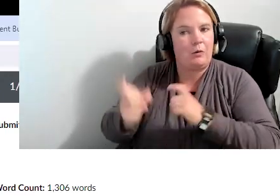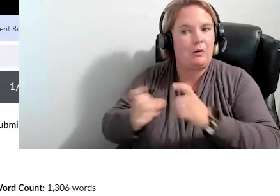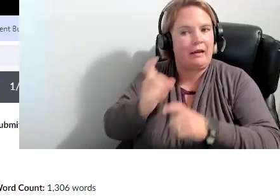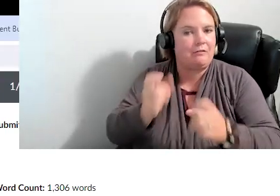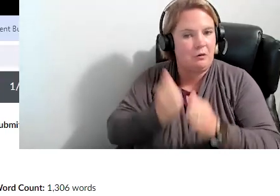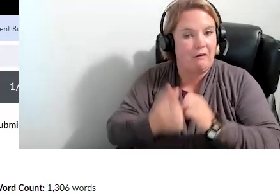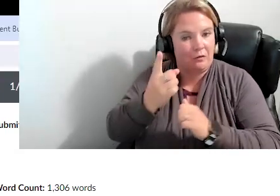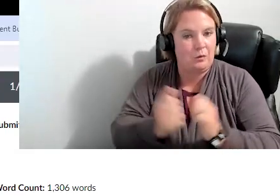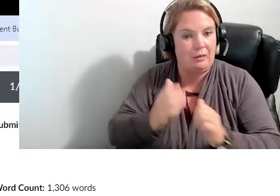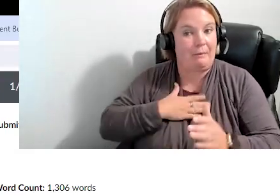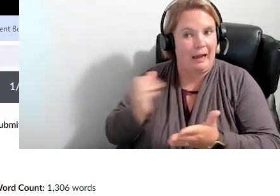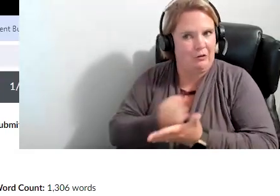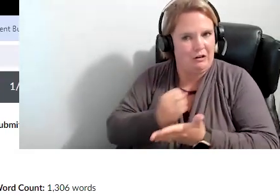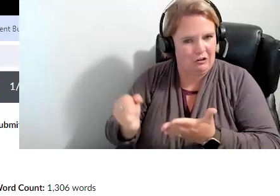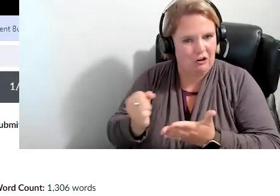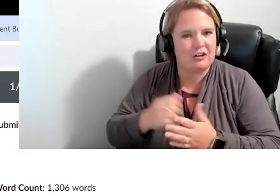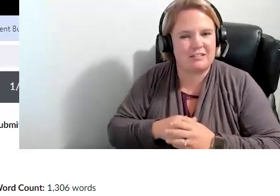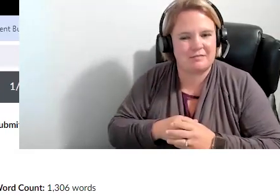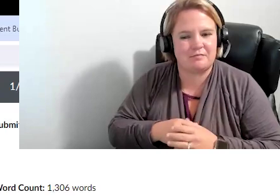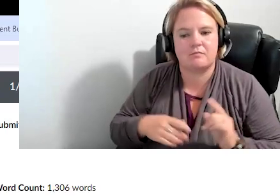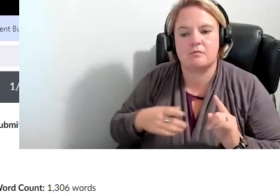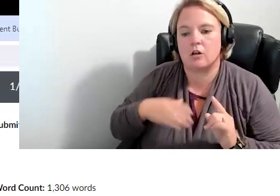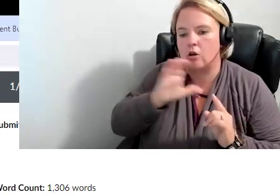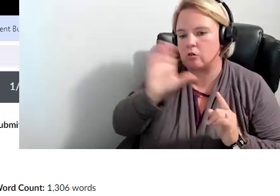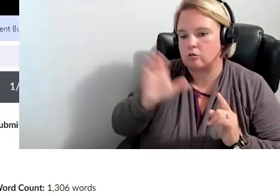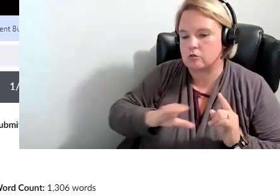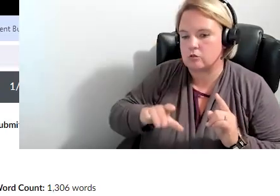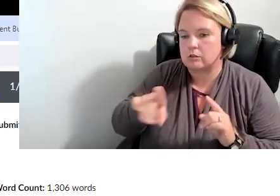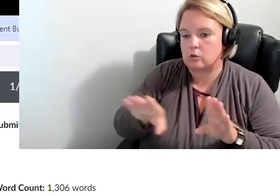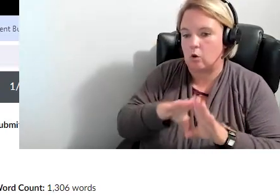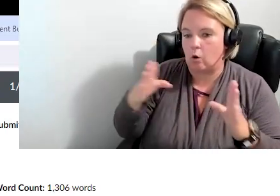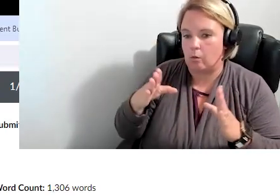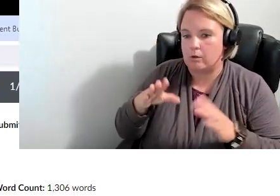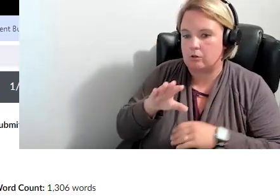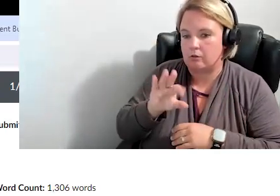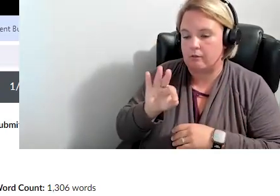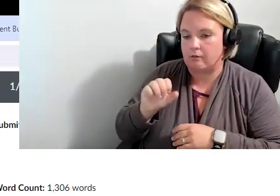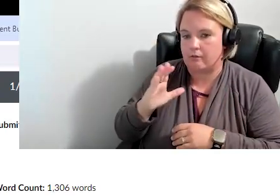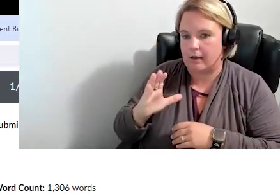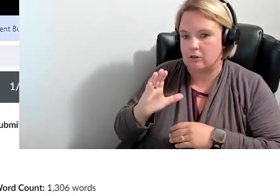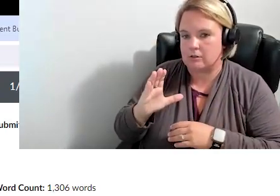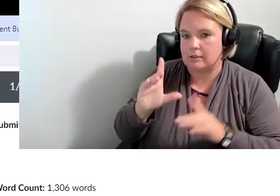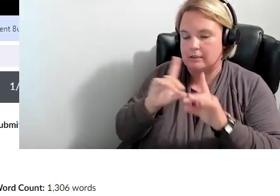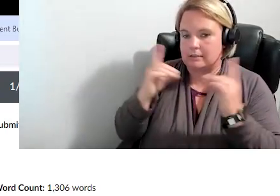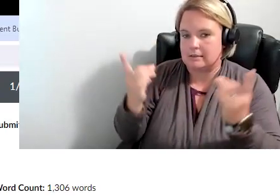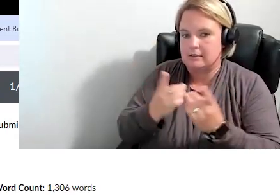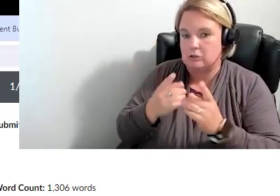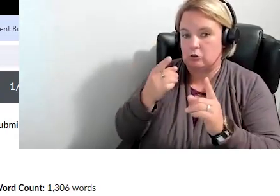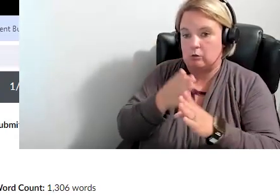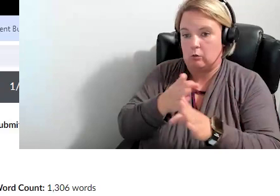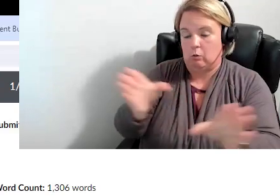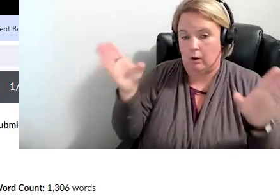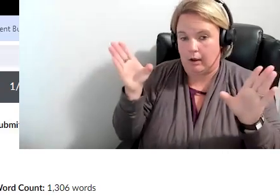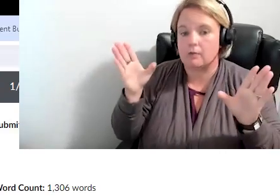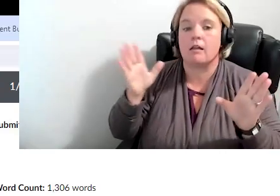Yeah. Similar question on Zoom. Someone said, is it open to faculty districts wide? It is the goal that we have,